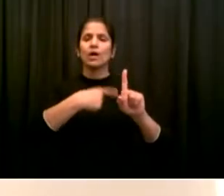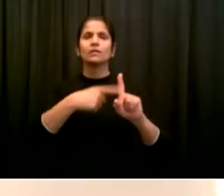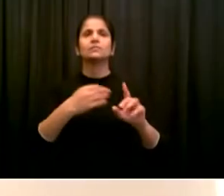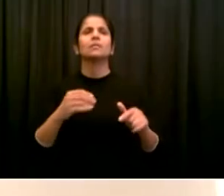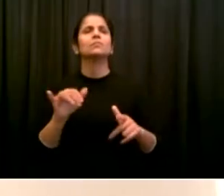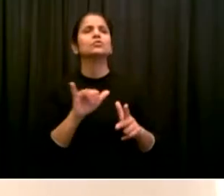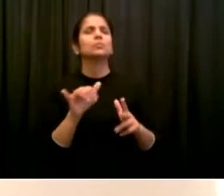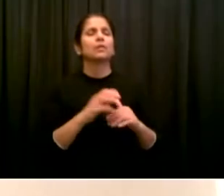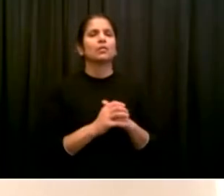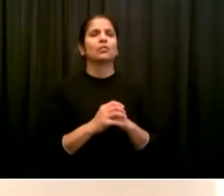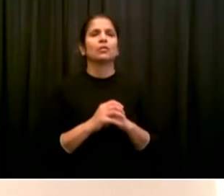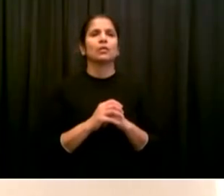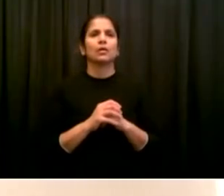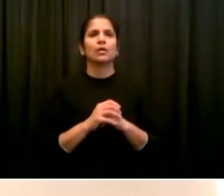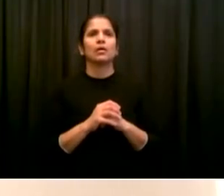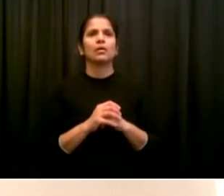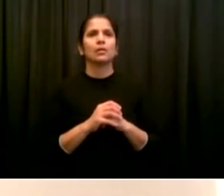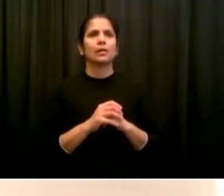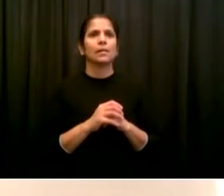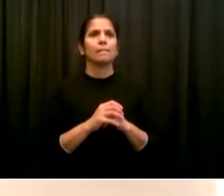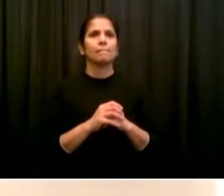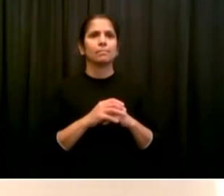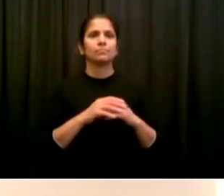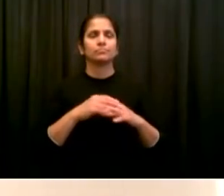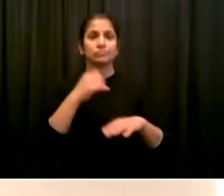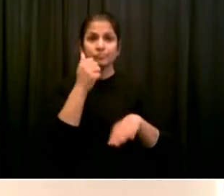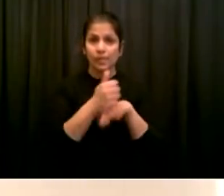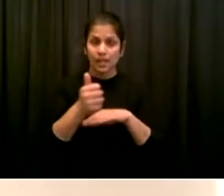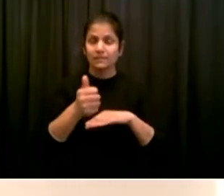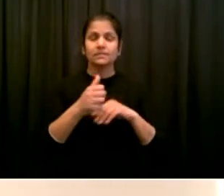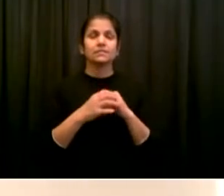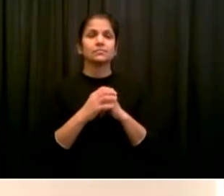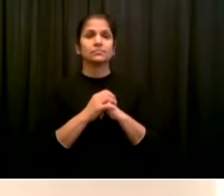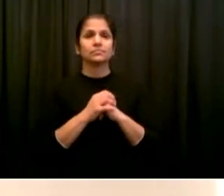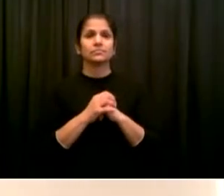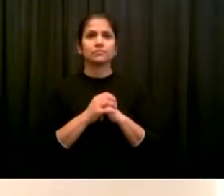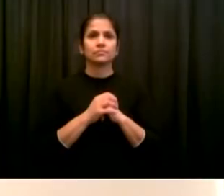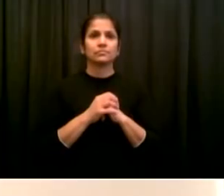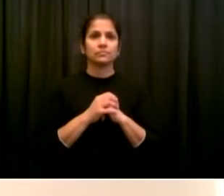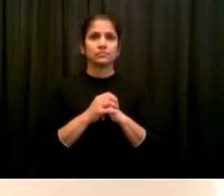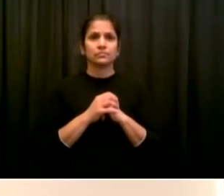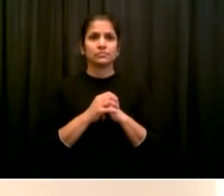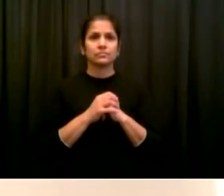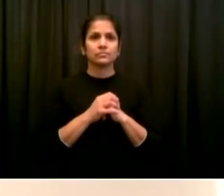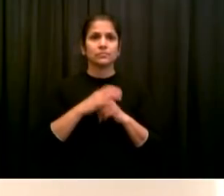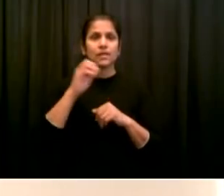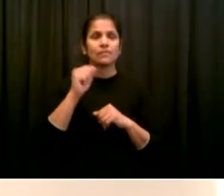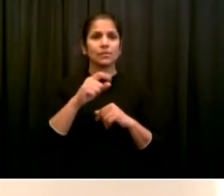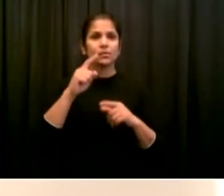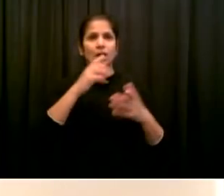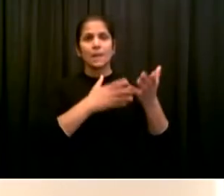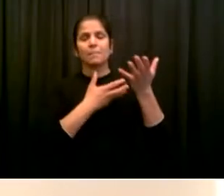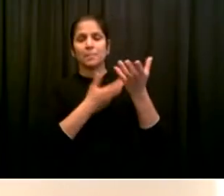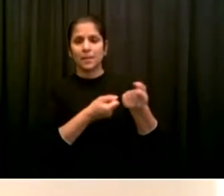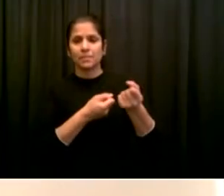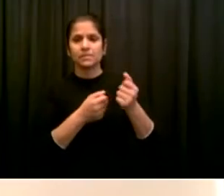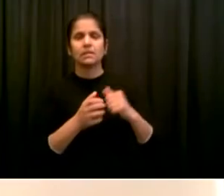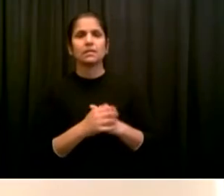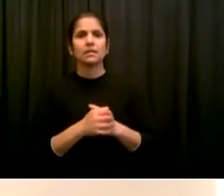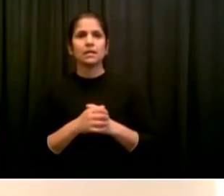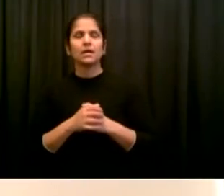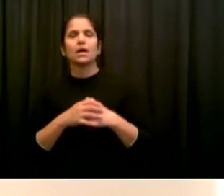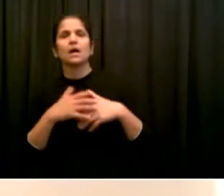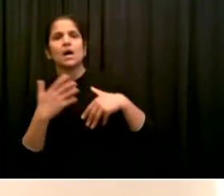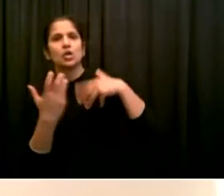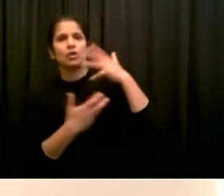offenses, or not offenses but what appear to be. So it has to be comprehensive. We've got to engage agency by